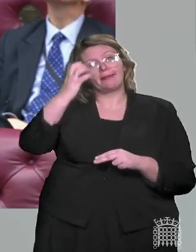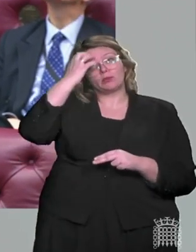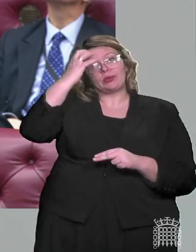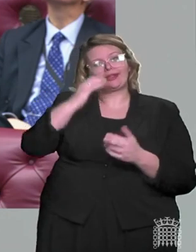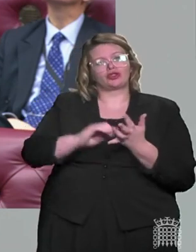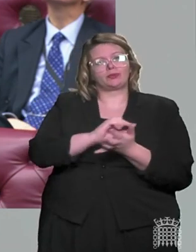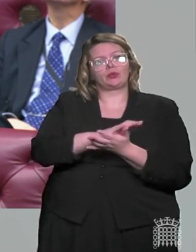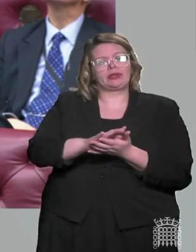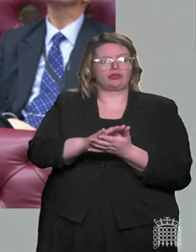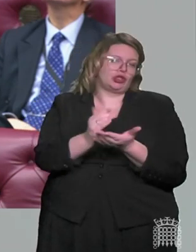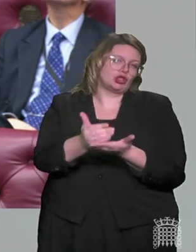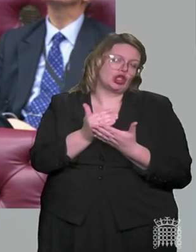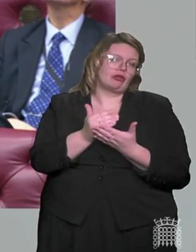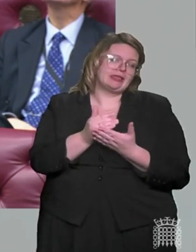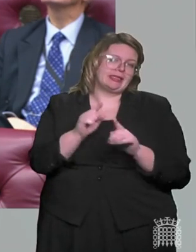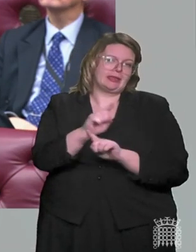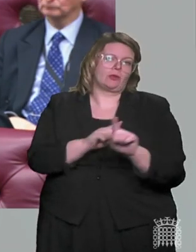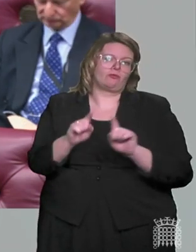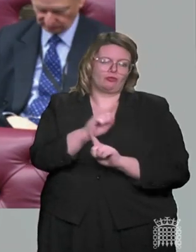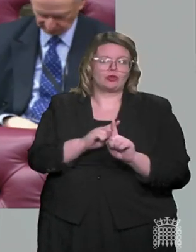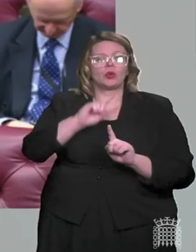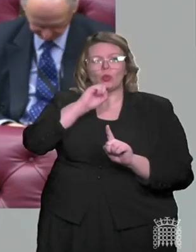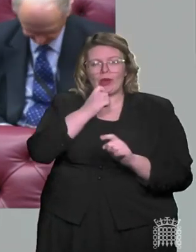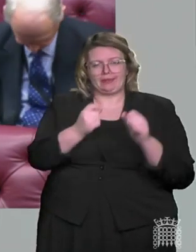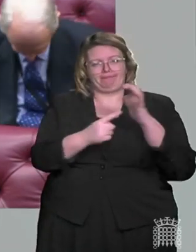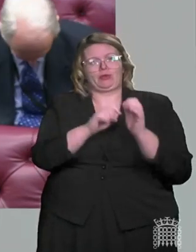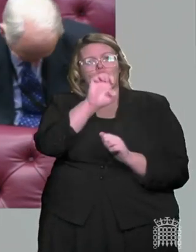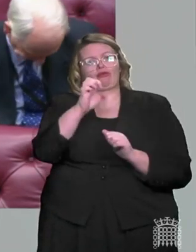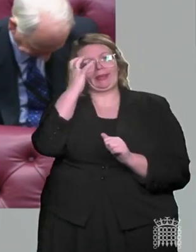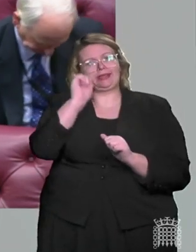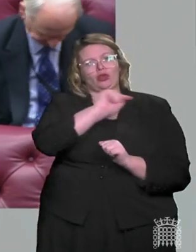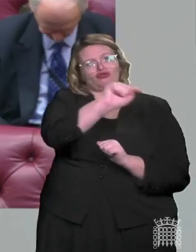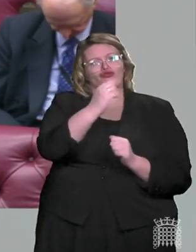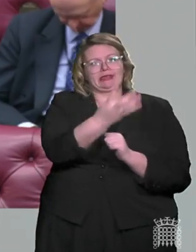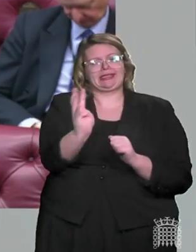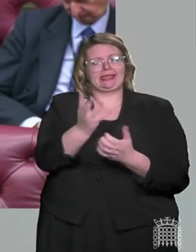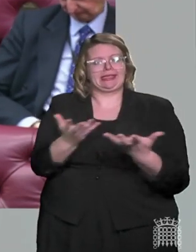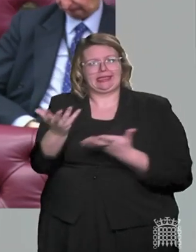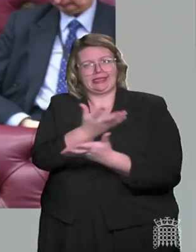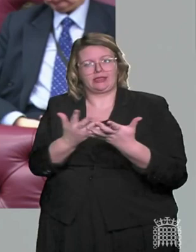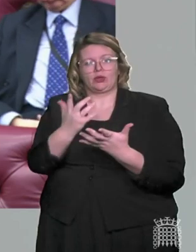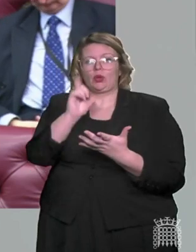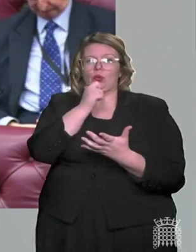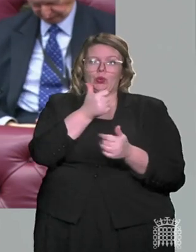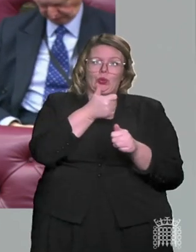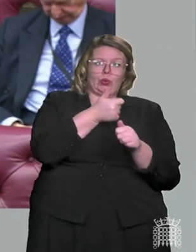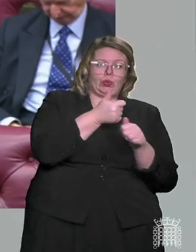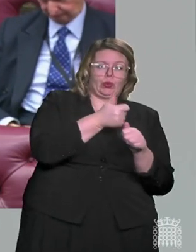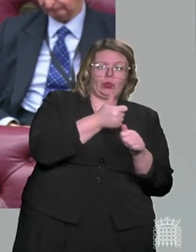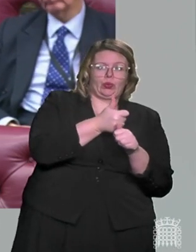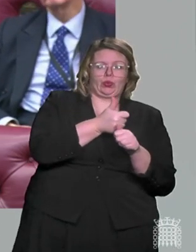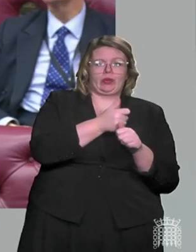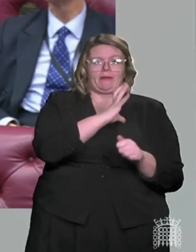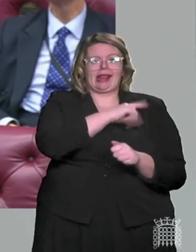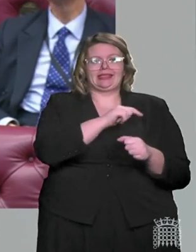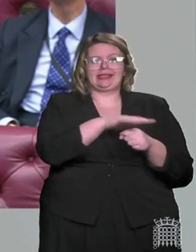the key European countries that help to fund the occupied Palestinian territories